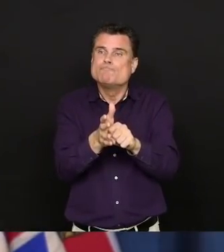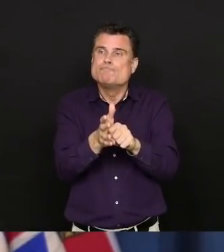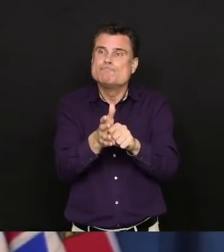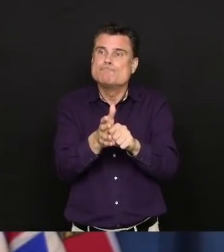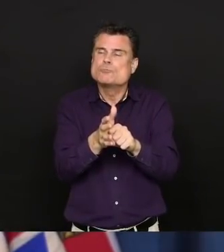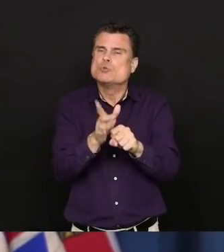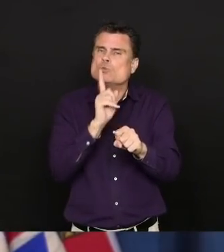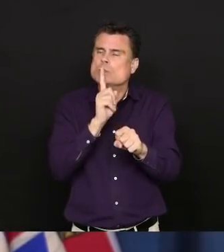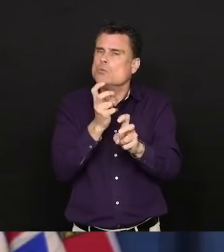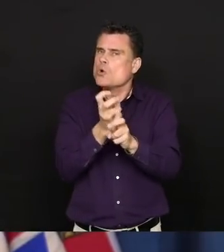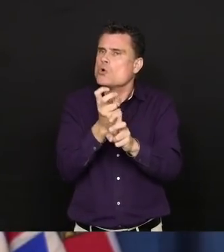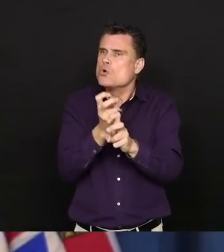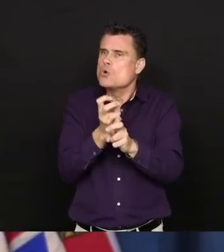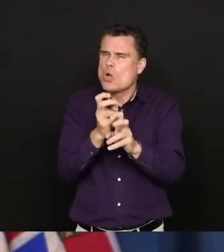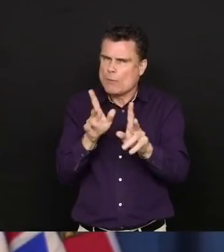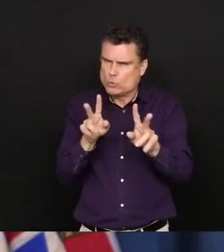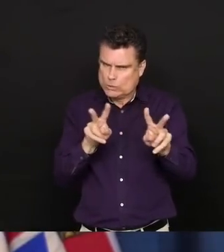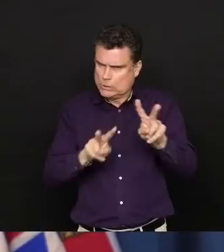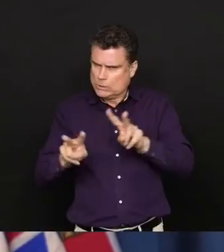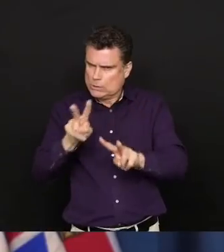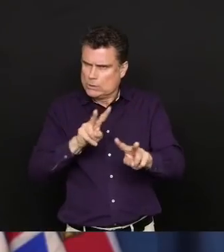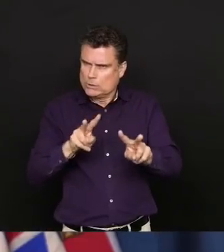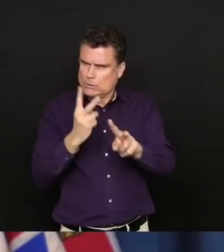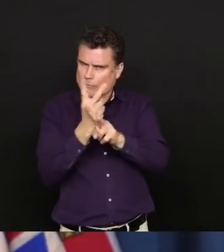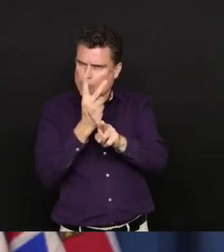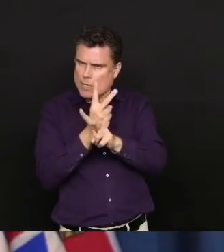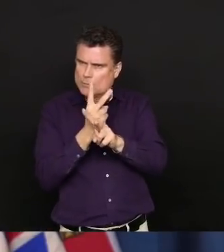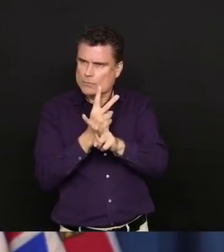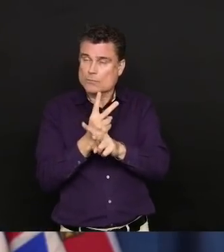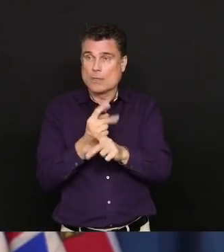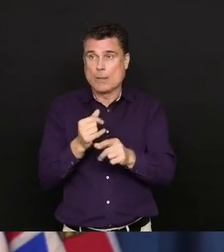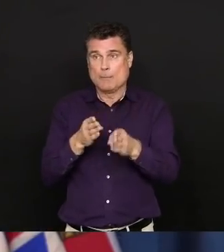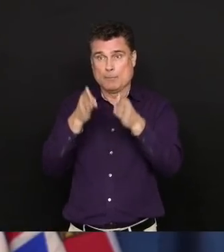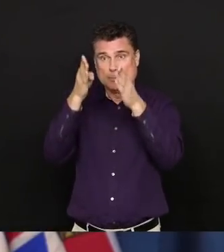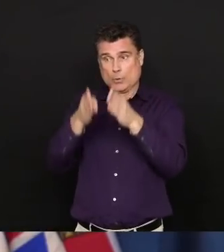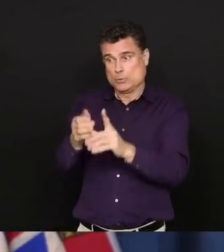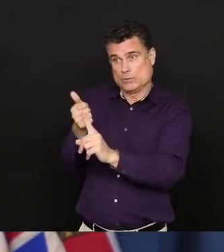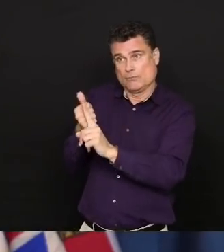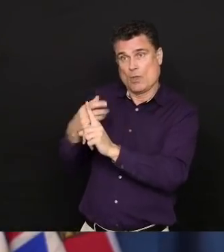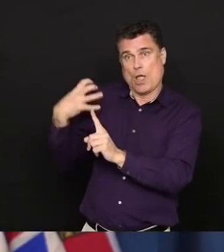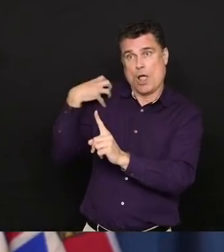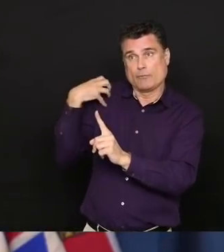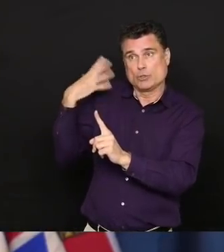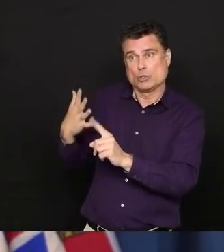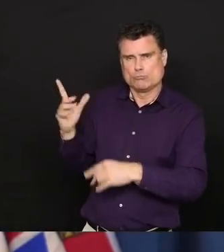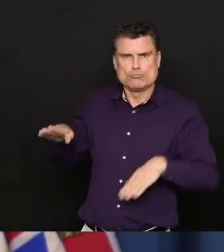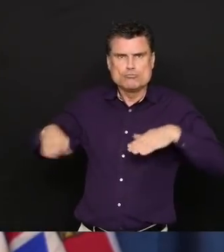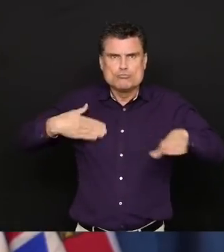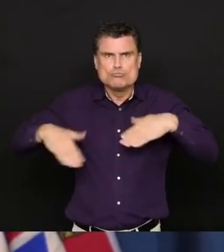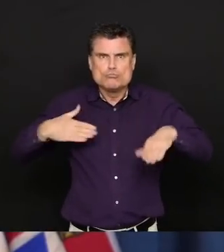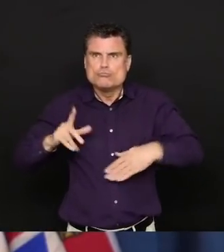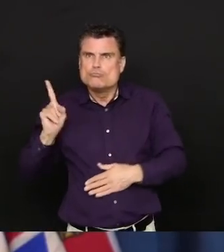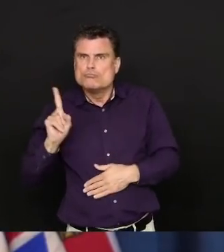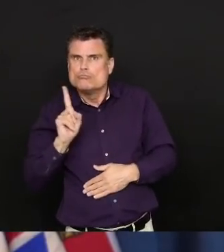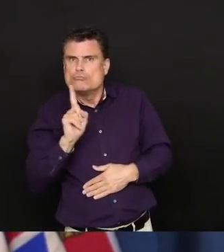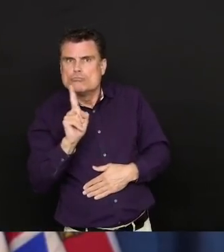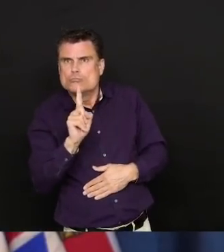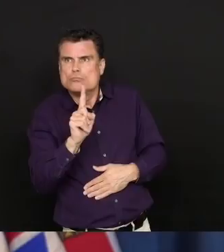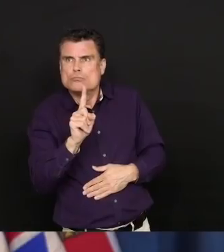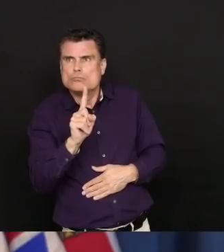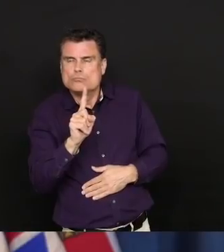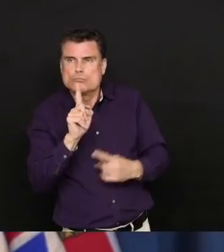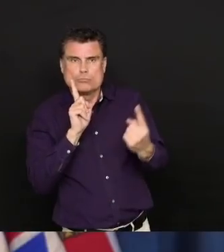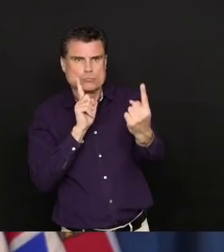is a reasonable approach. We know that this virus is mostly transmitted to those we are close with in an enclosed setting,